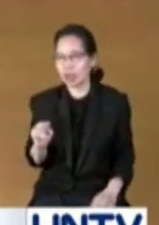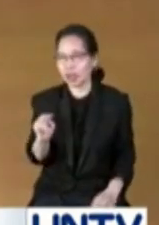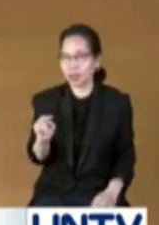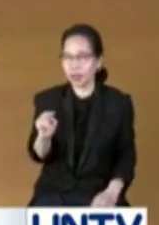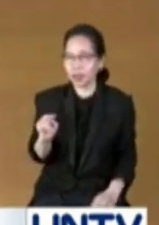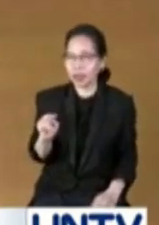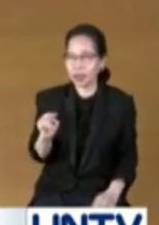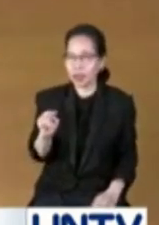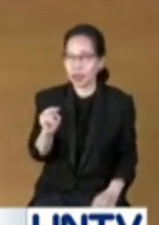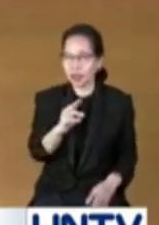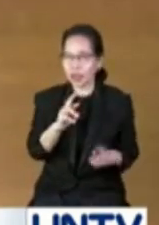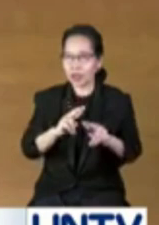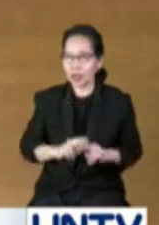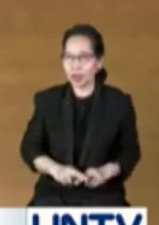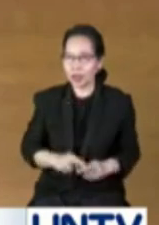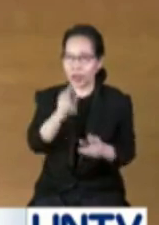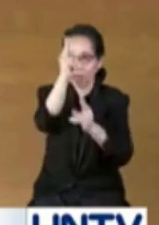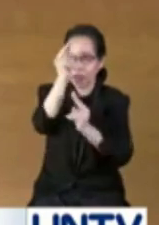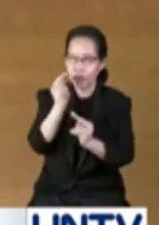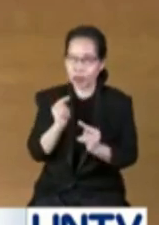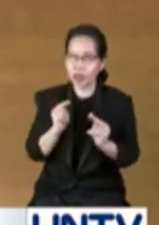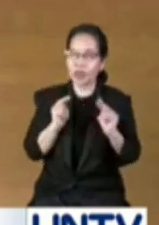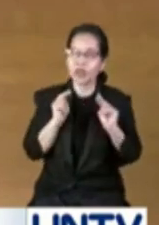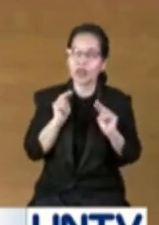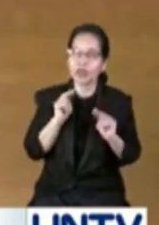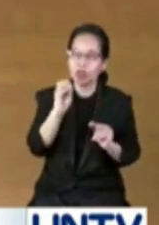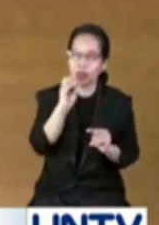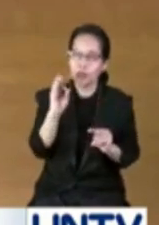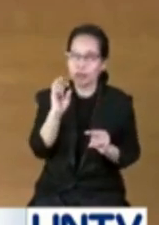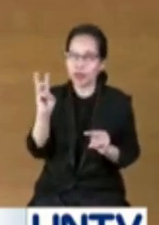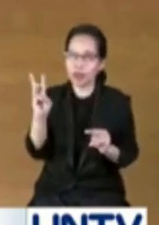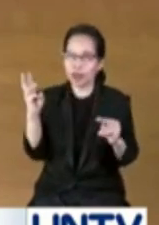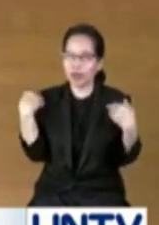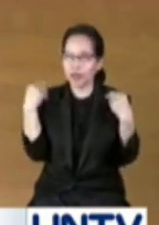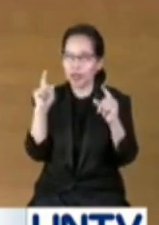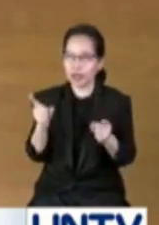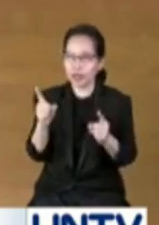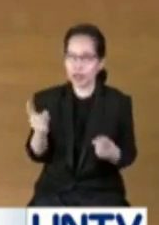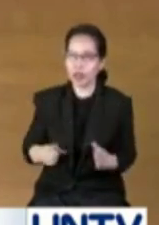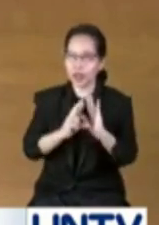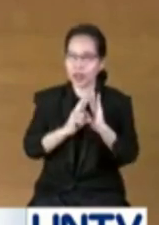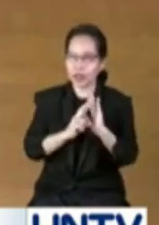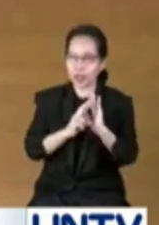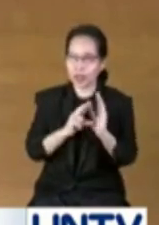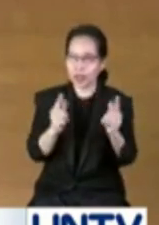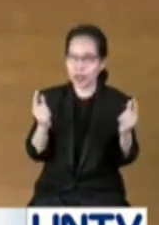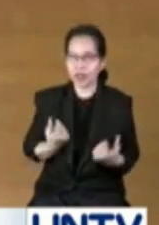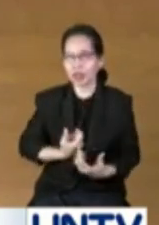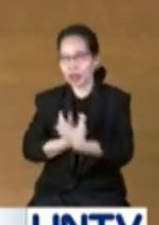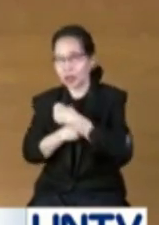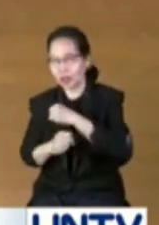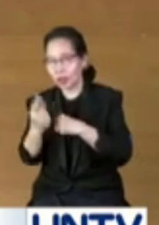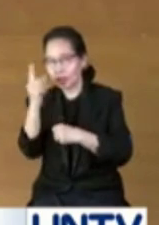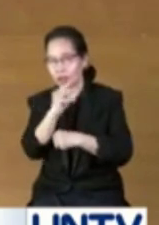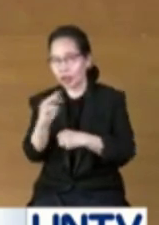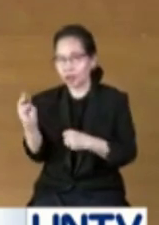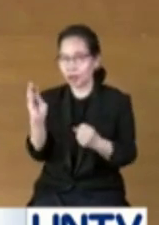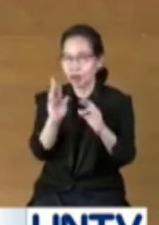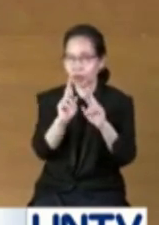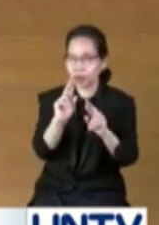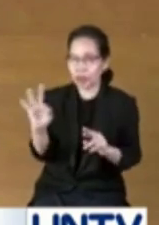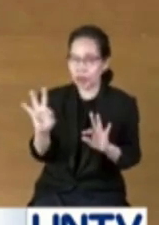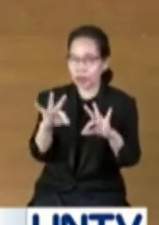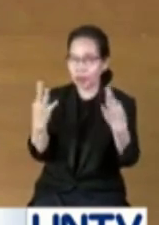a noble calling that our OFWs have answered, requiring great sacrifice from them, their families, and their